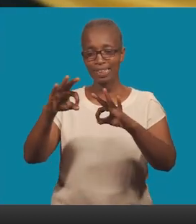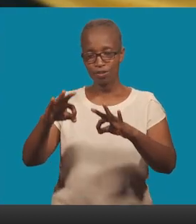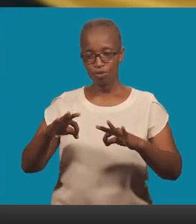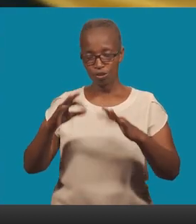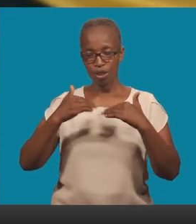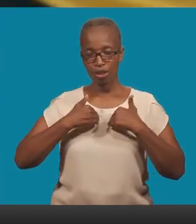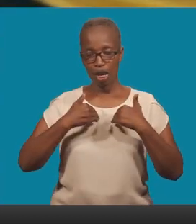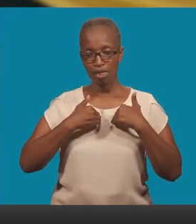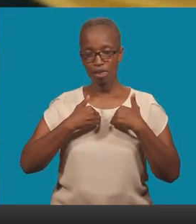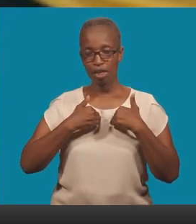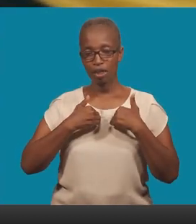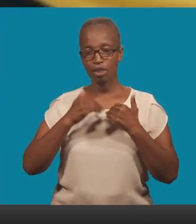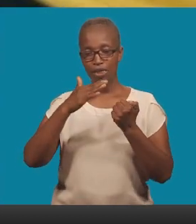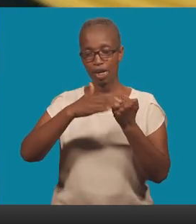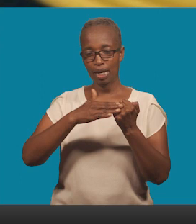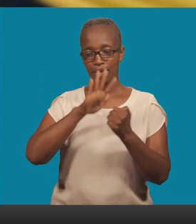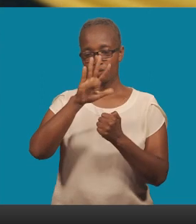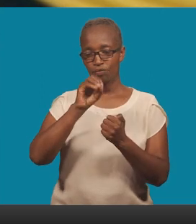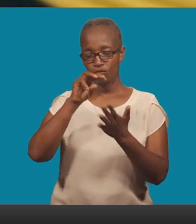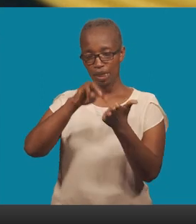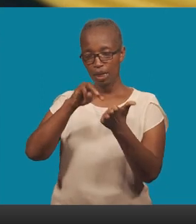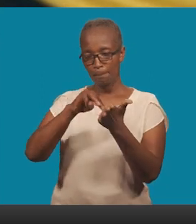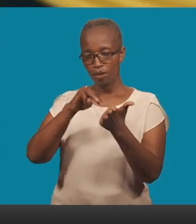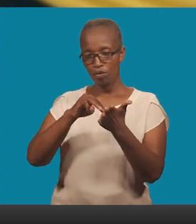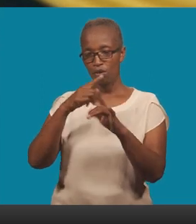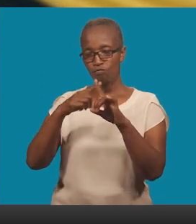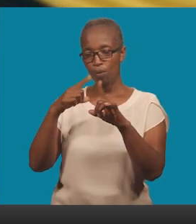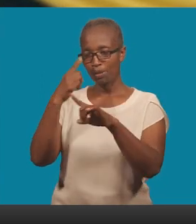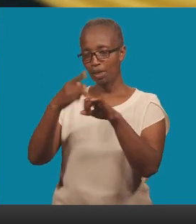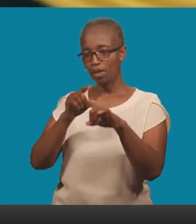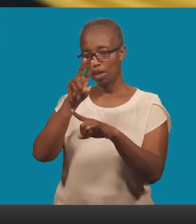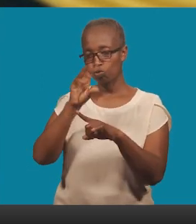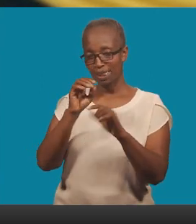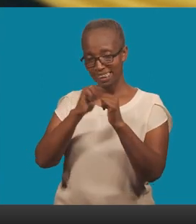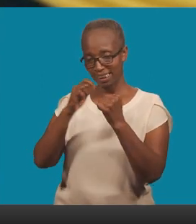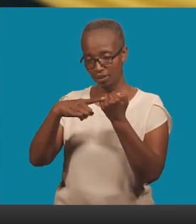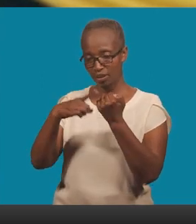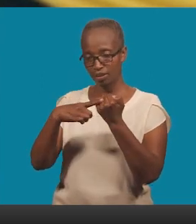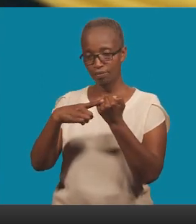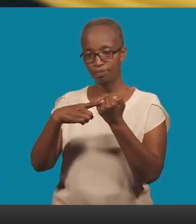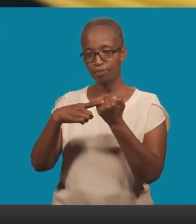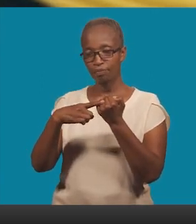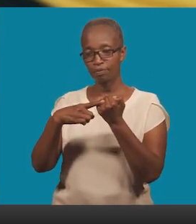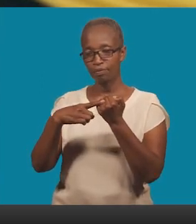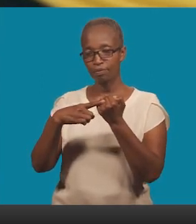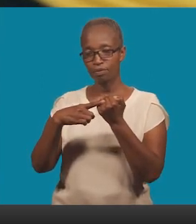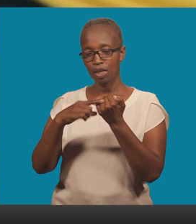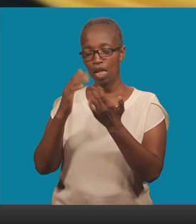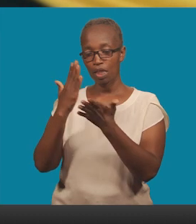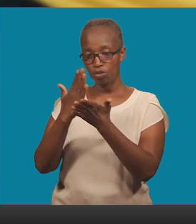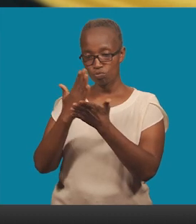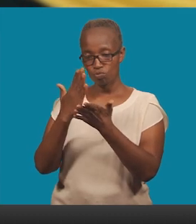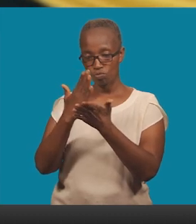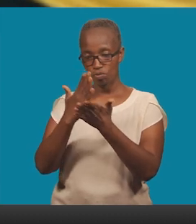treasury has held more than Kenya Shillings 950 million since 2016 as proceeds of